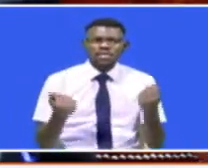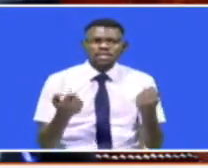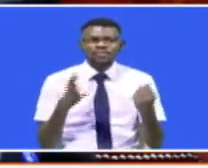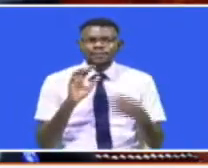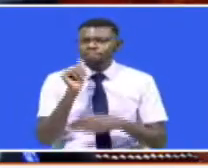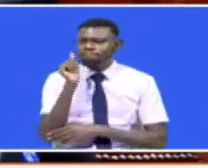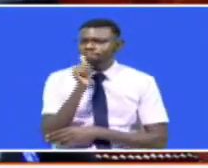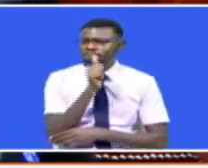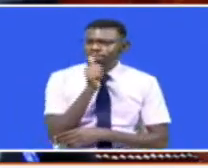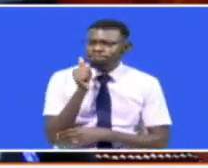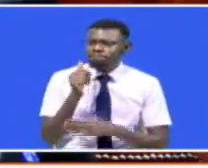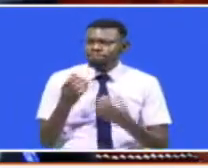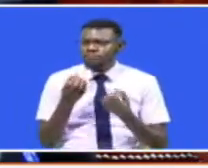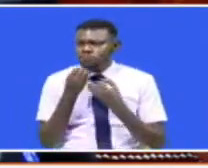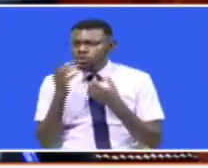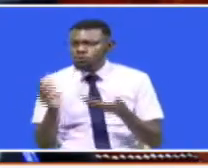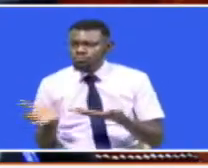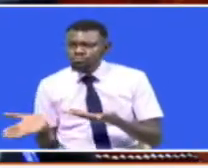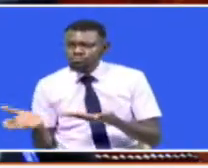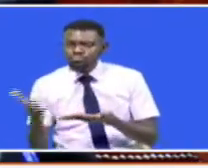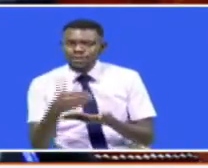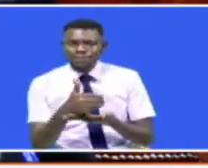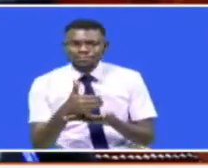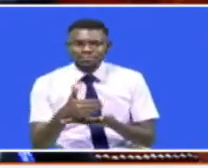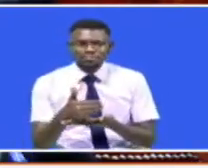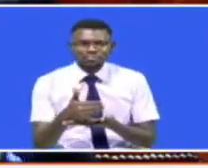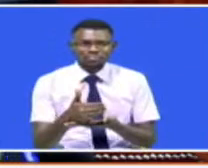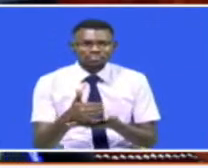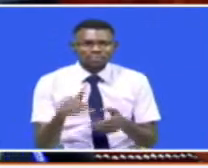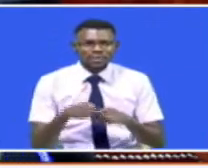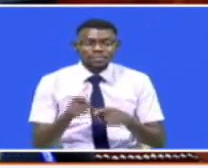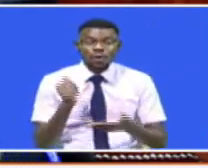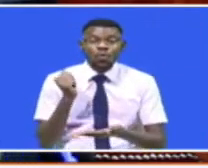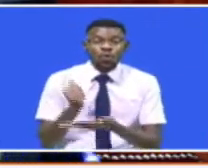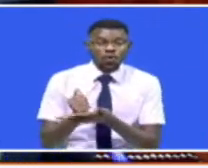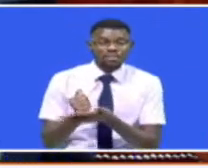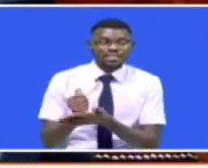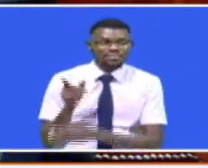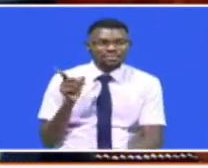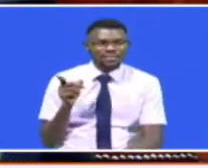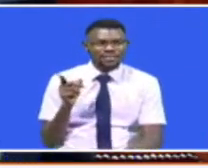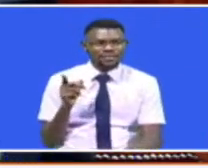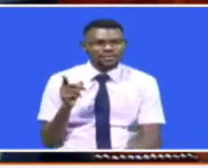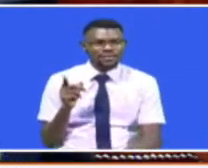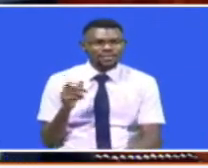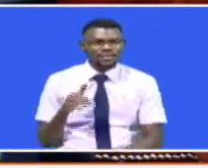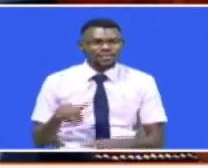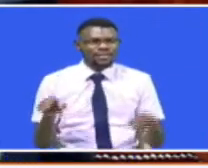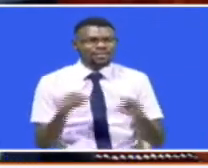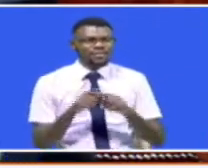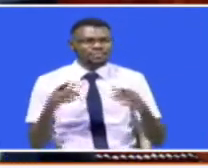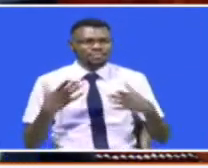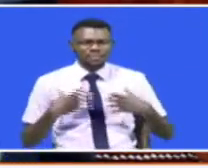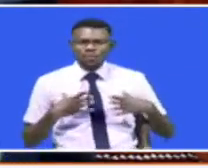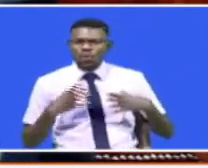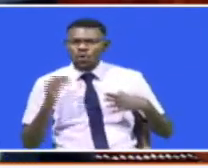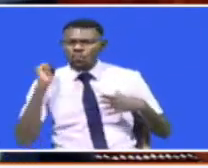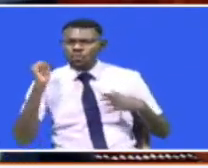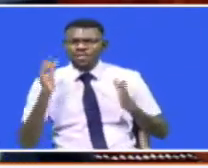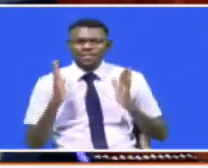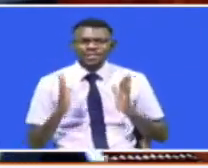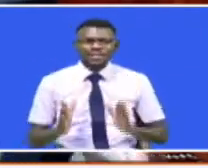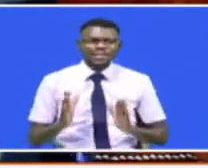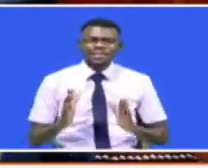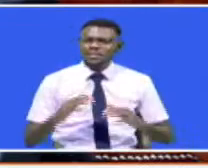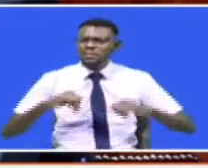intelligence gathering and officers of intelligence, people who are in hot pursuit of politicians or